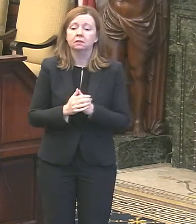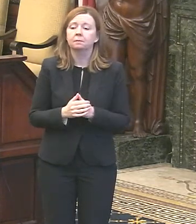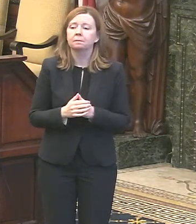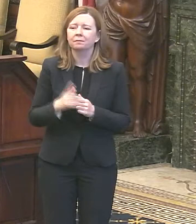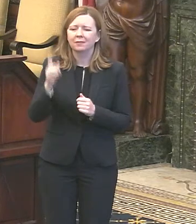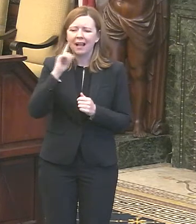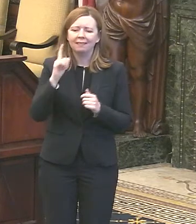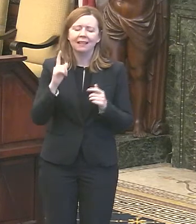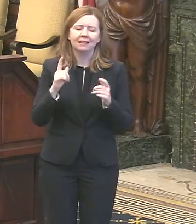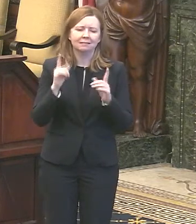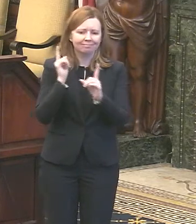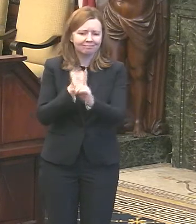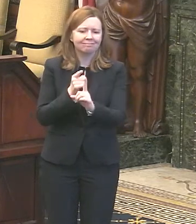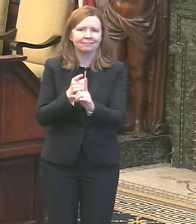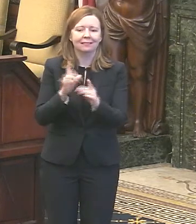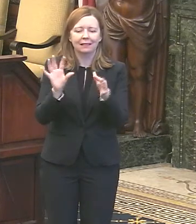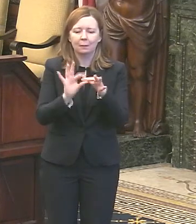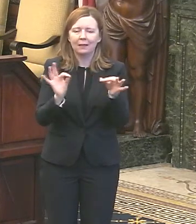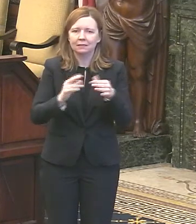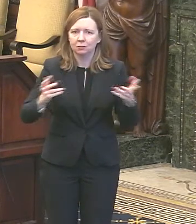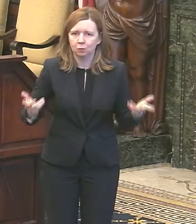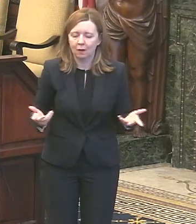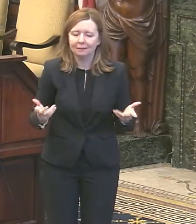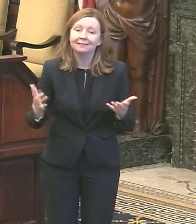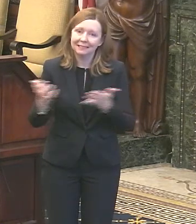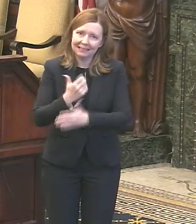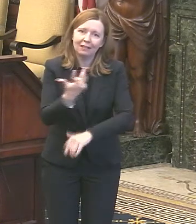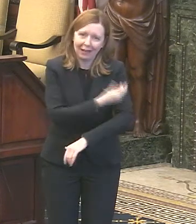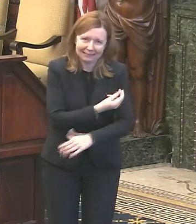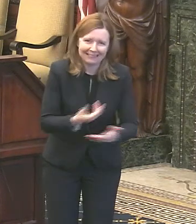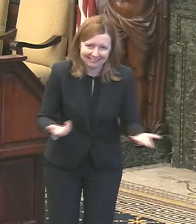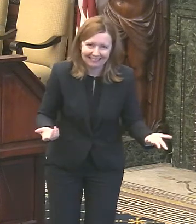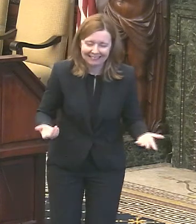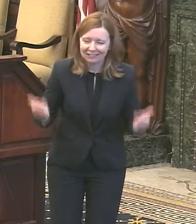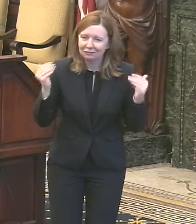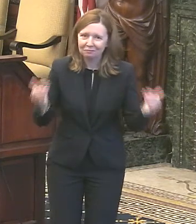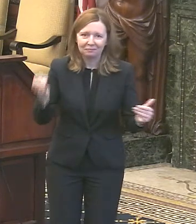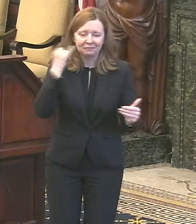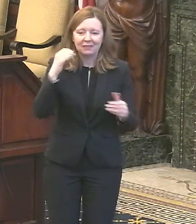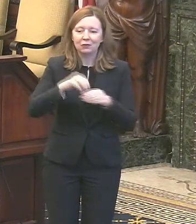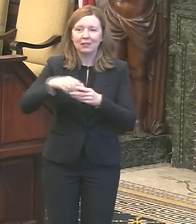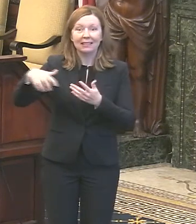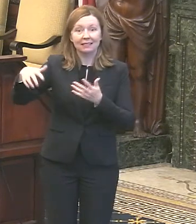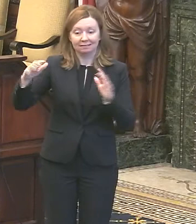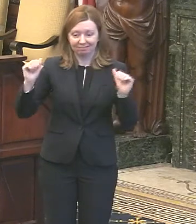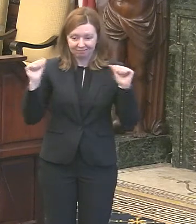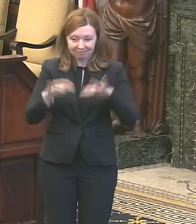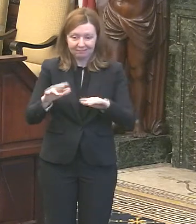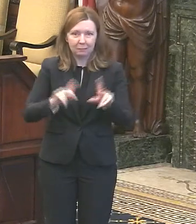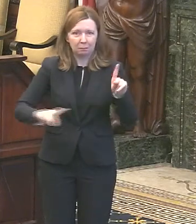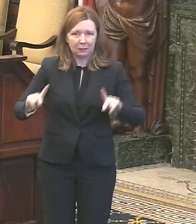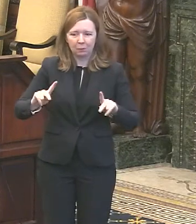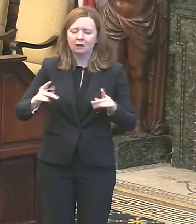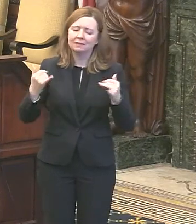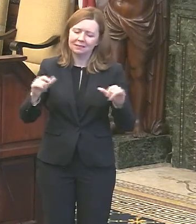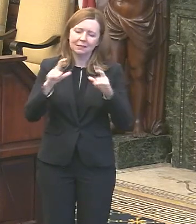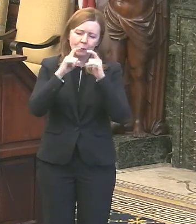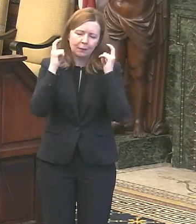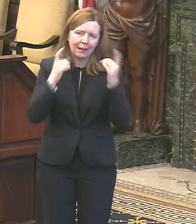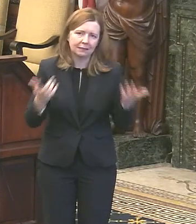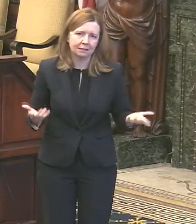the larger message for people, though, is get vaccinated. And if you're in a crowd of people outdoors, still wear a